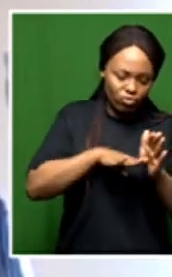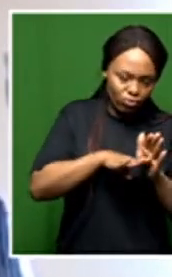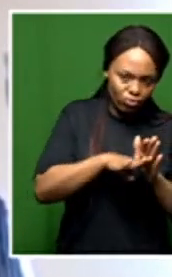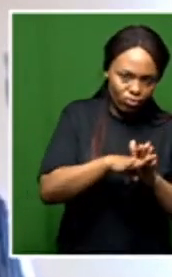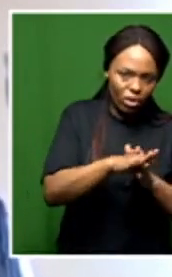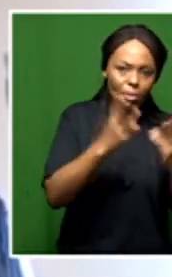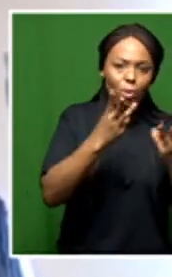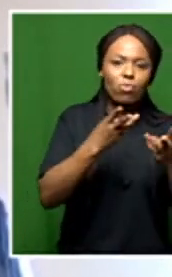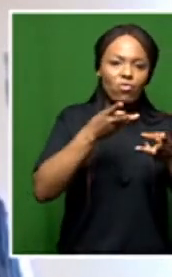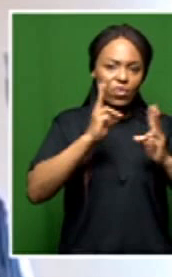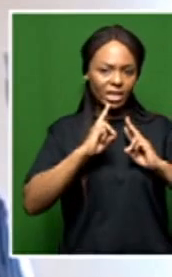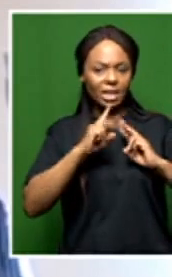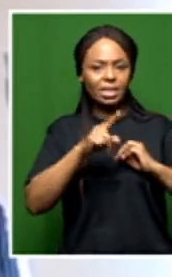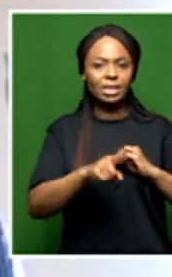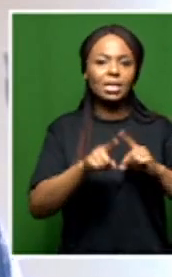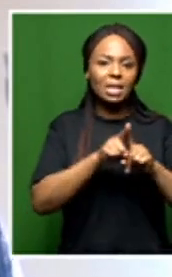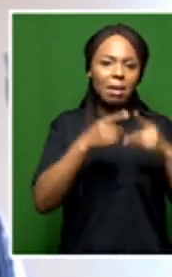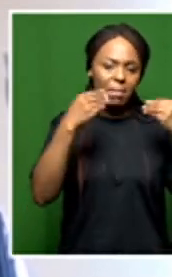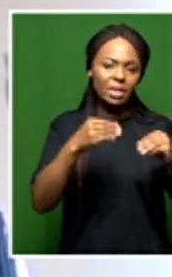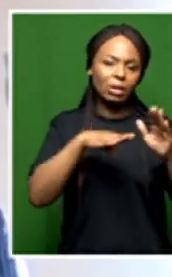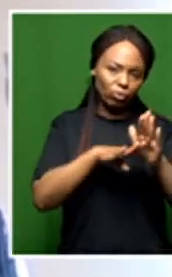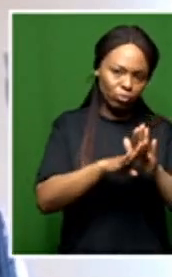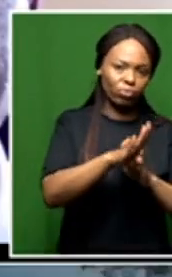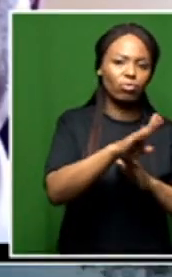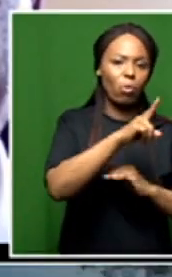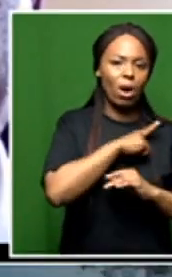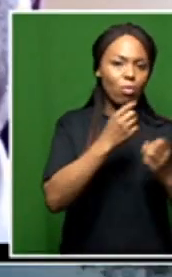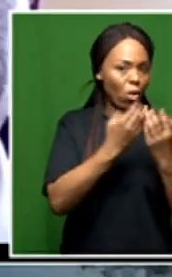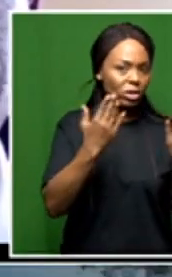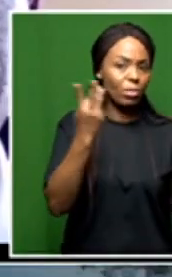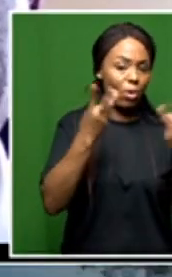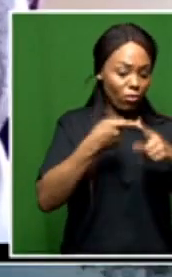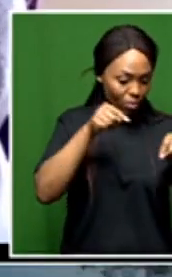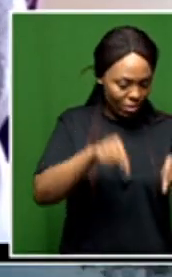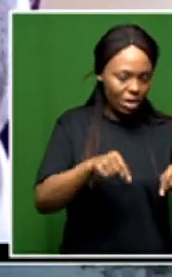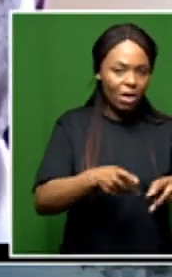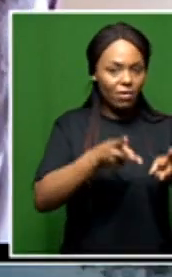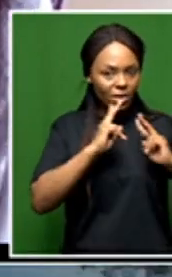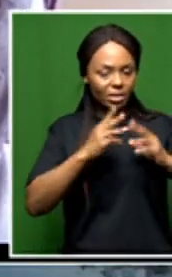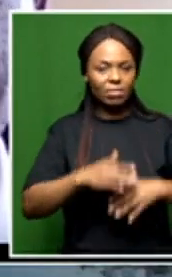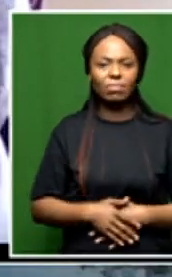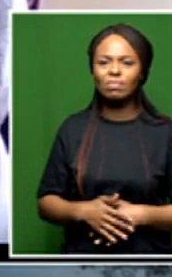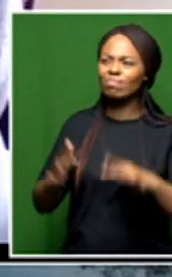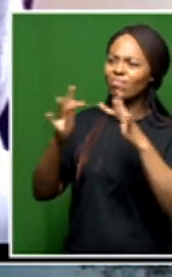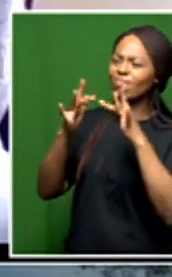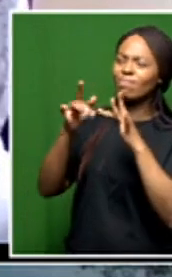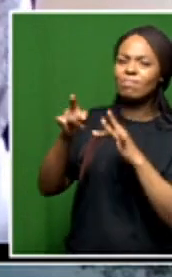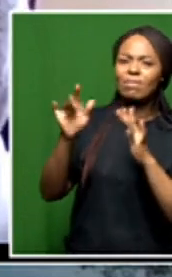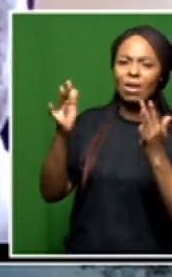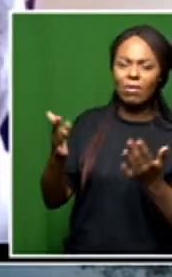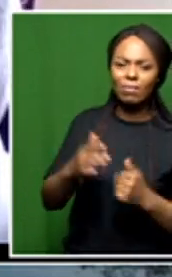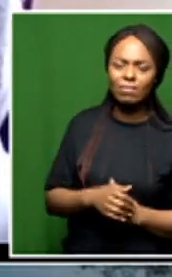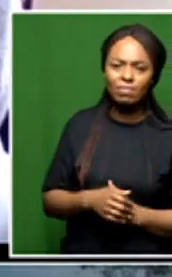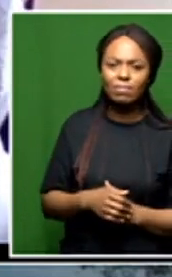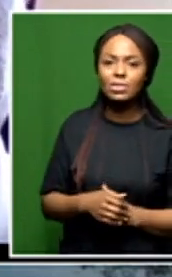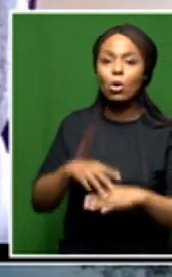as well as in our revenue during this year. Okay, so where can people access more information on these offers? So they can